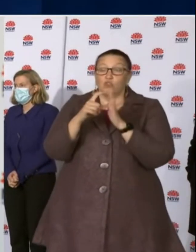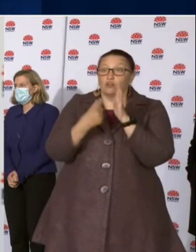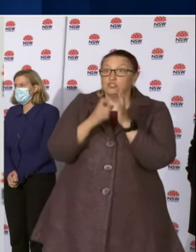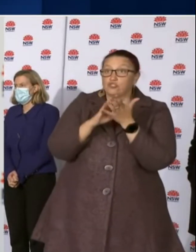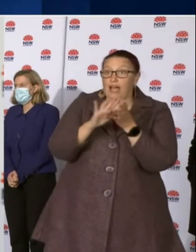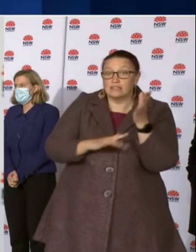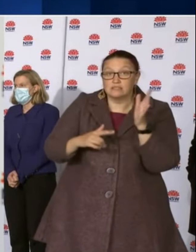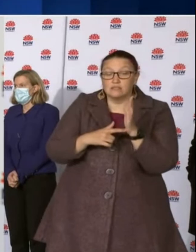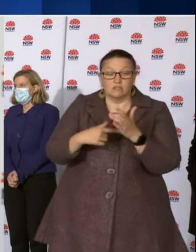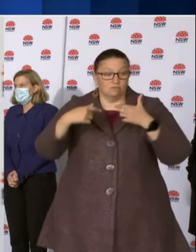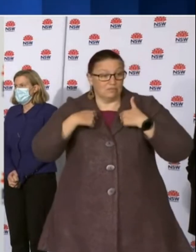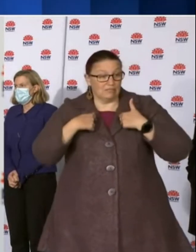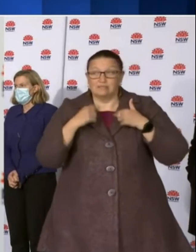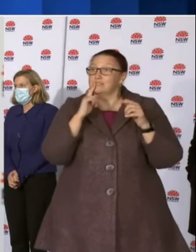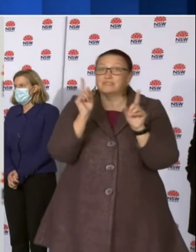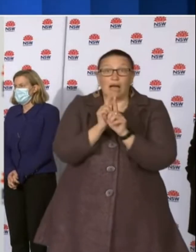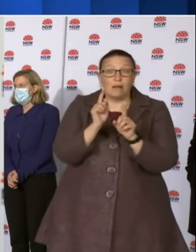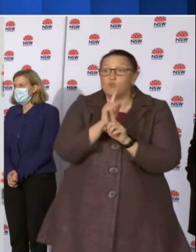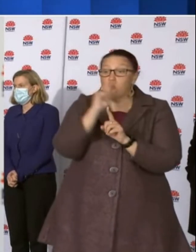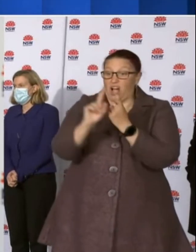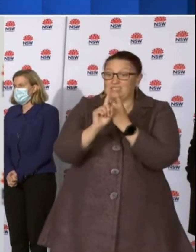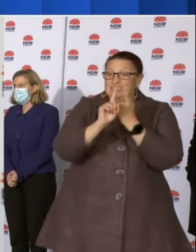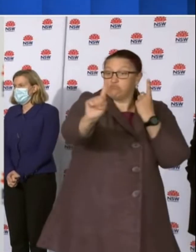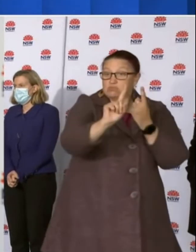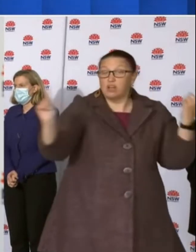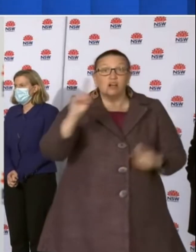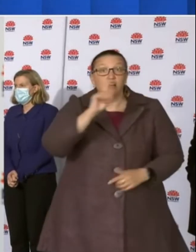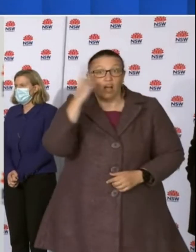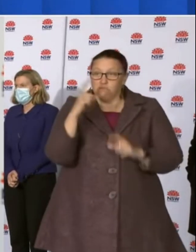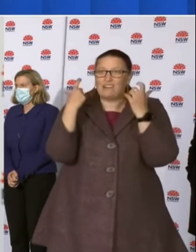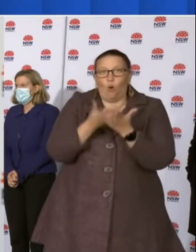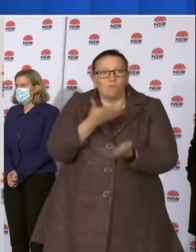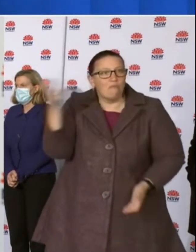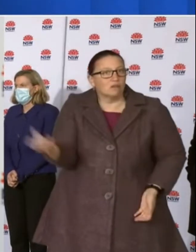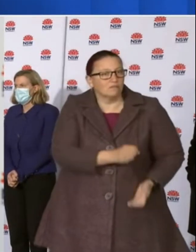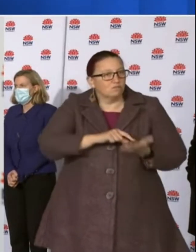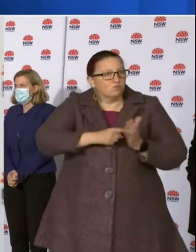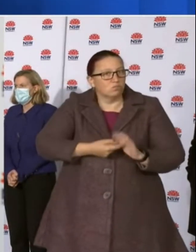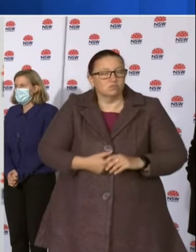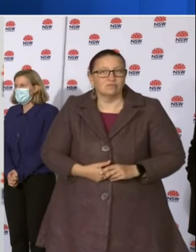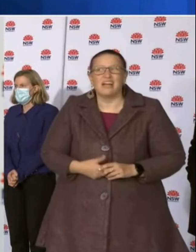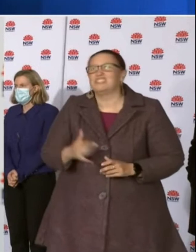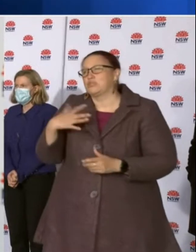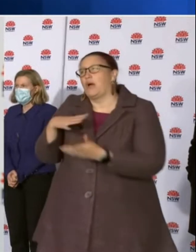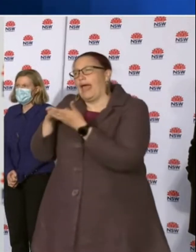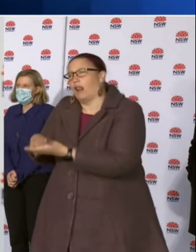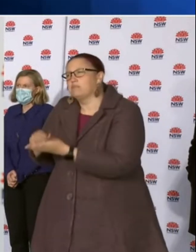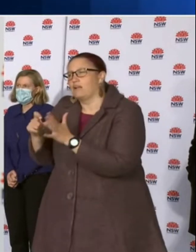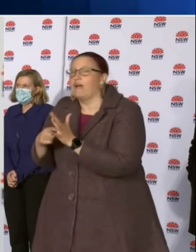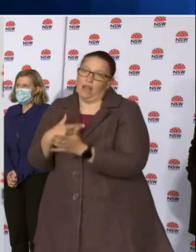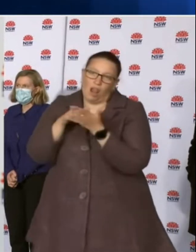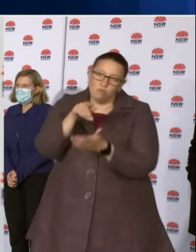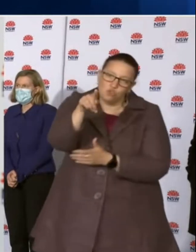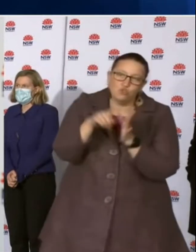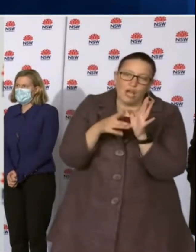distance outside, wear a mask. And socially distance is generally conceived at a roundabout, to assist the Telegraph and James apparently,